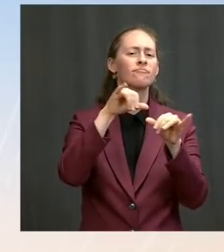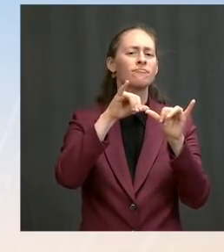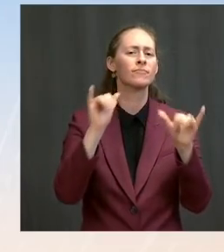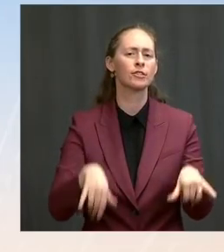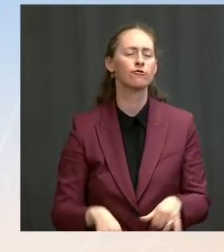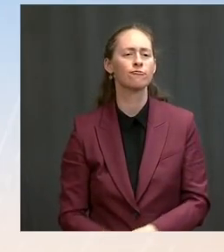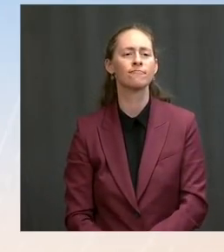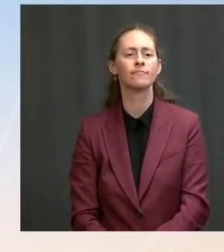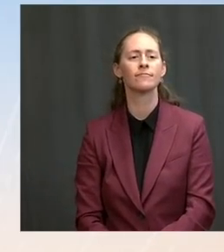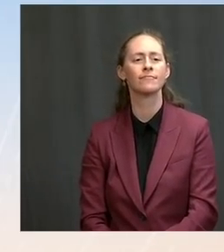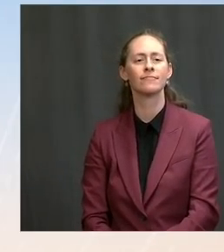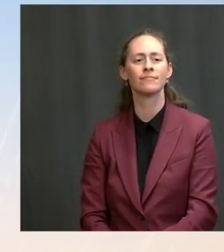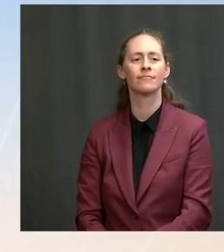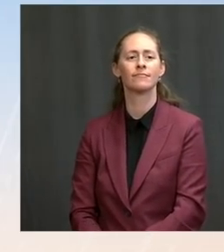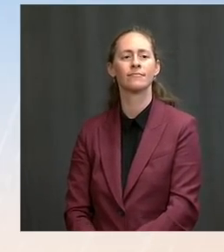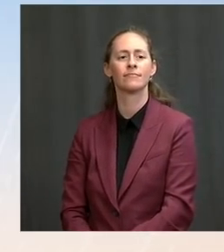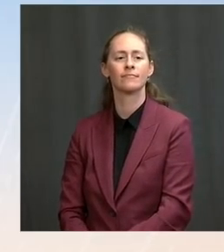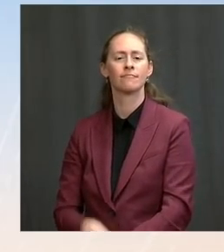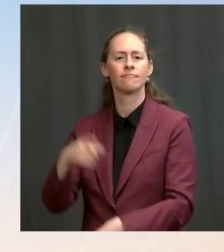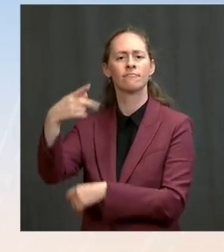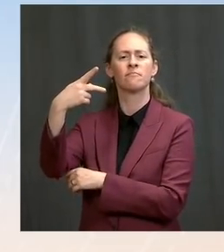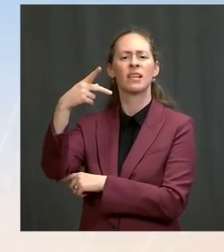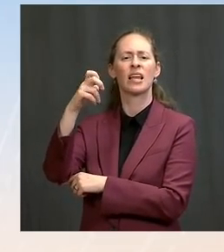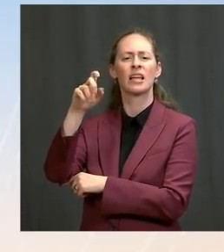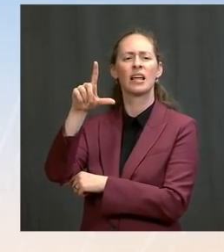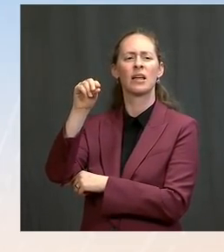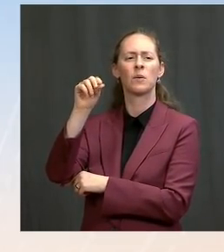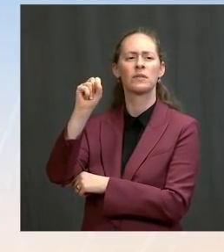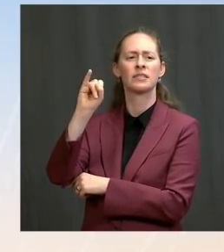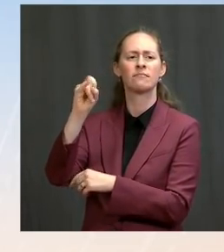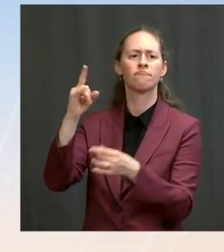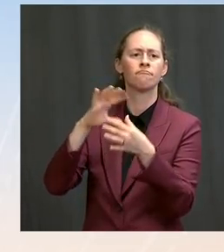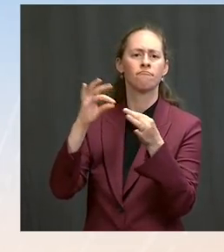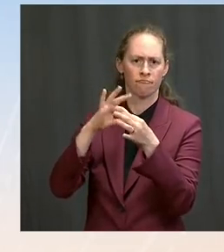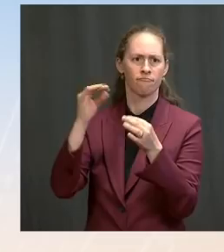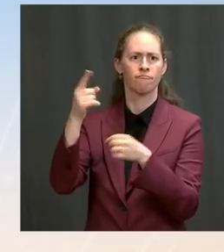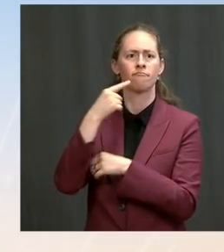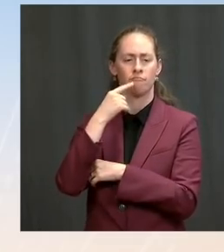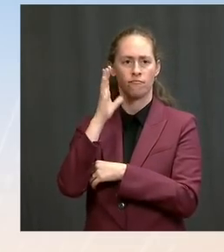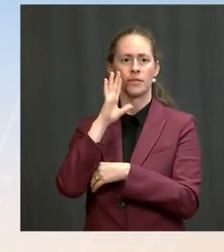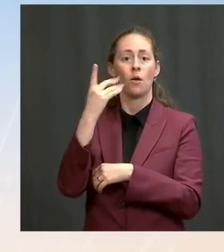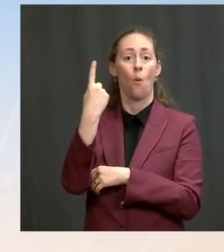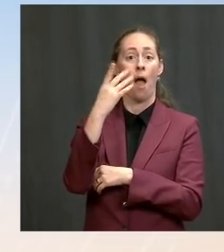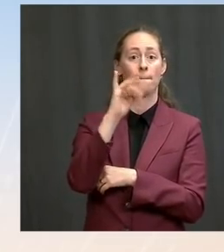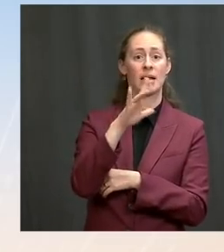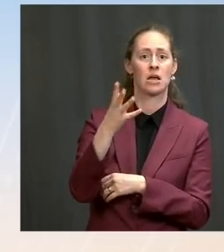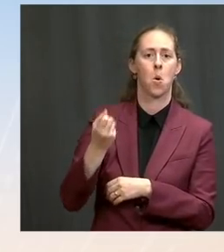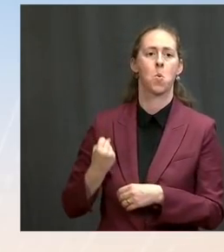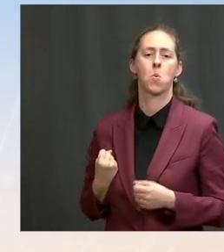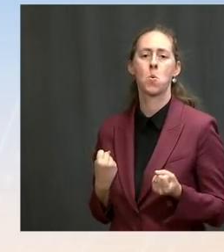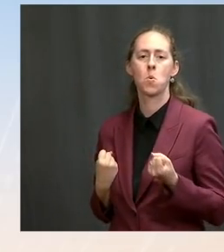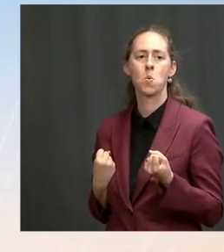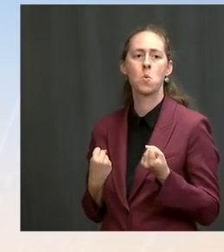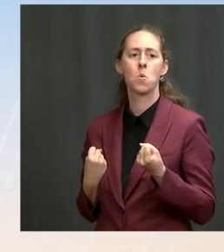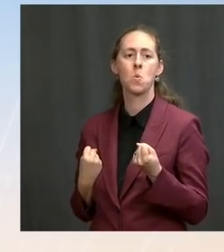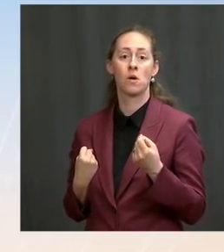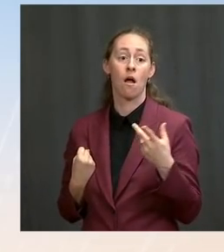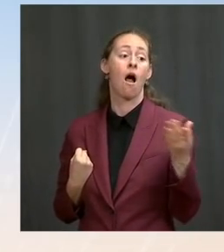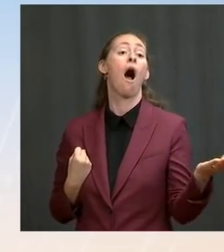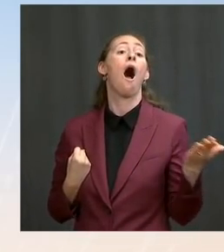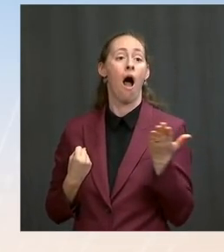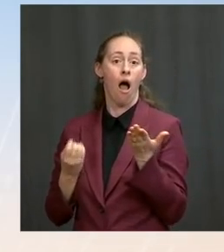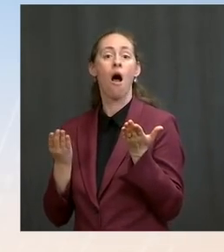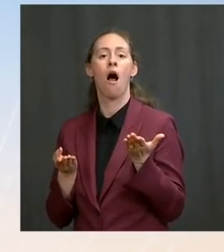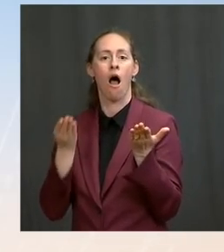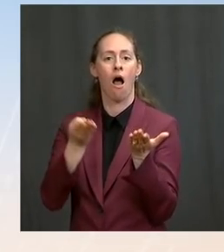Nancy Pelosi. She's doubling down on this idea that she's going to hold on to one bill until she has the other. But we've also heard from Leader McConnell, and he